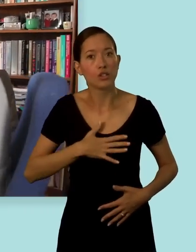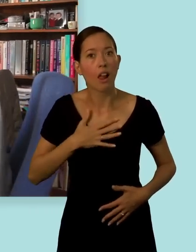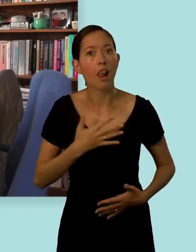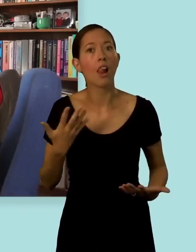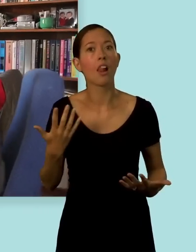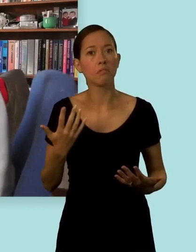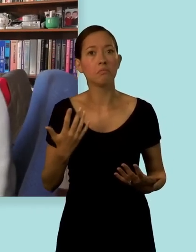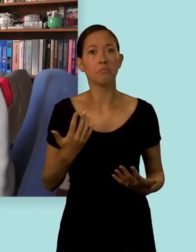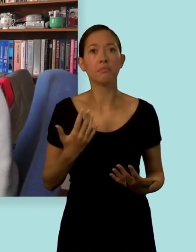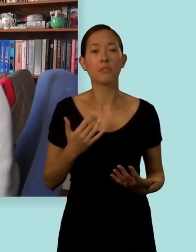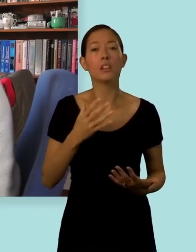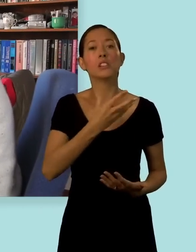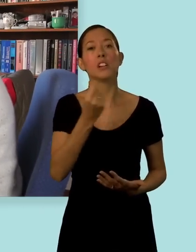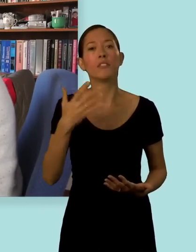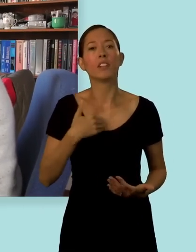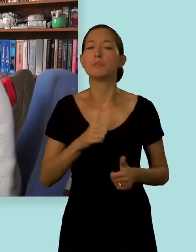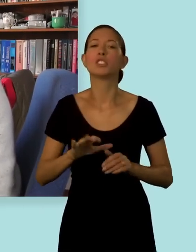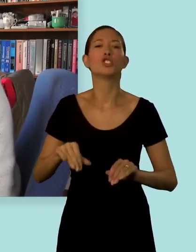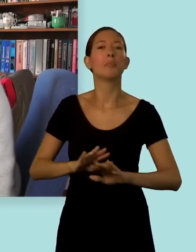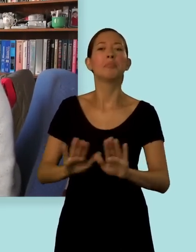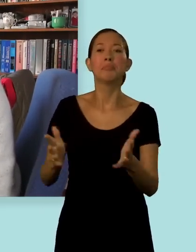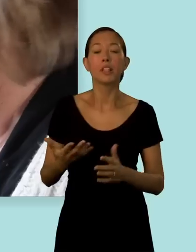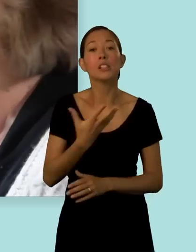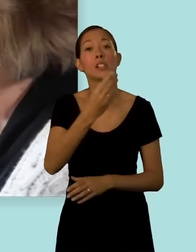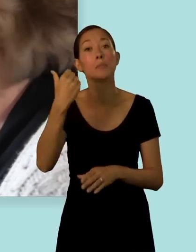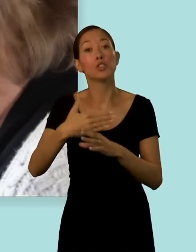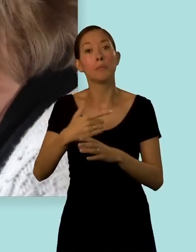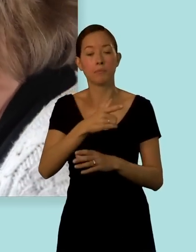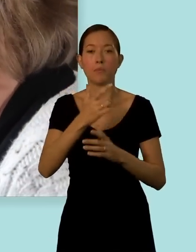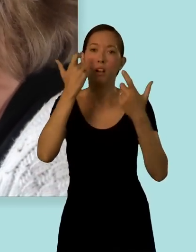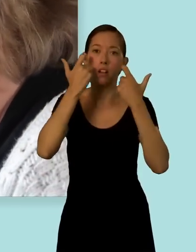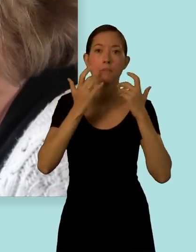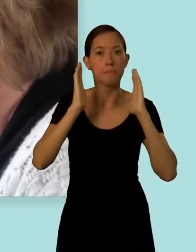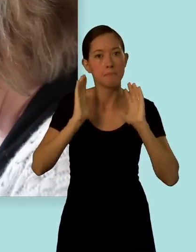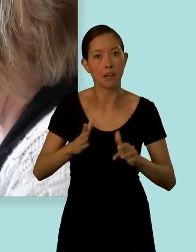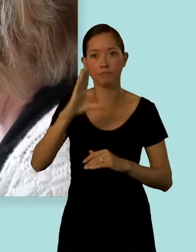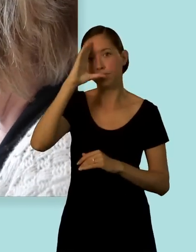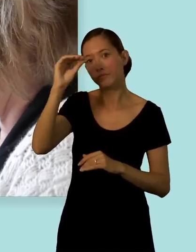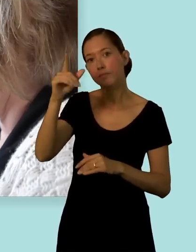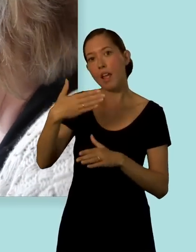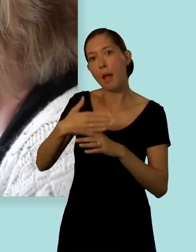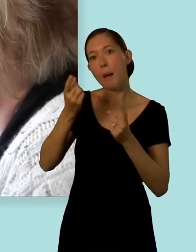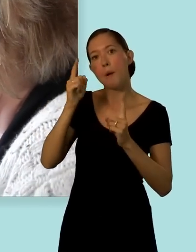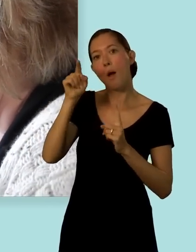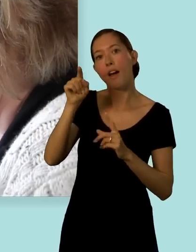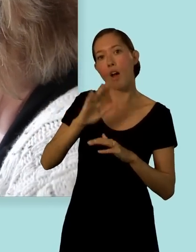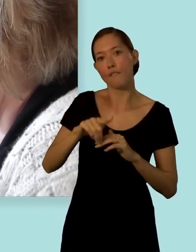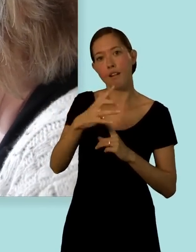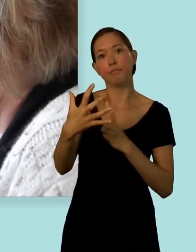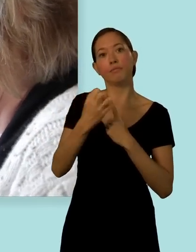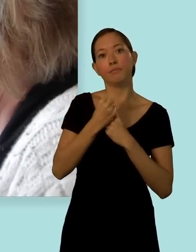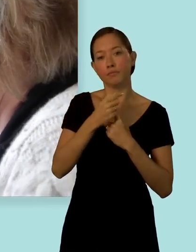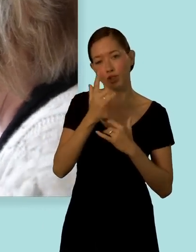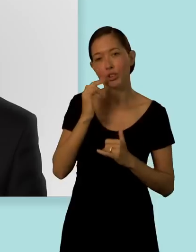emotionally. Others might feel that it is the best thing to do to stop. In some jobs, you are legally obliged to tell your employer about